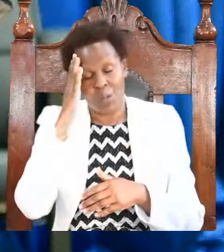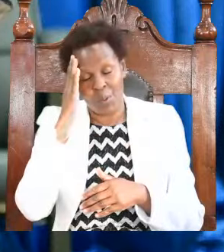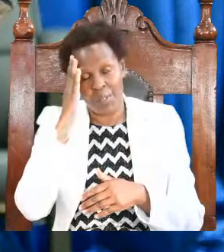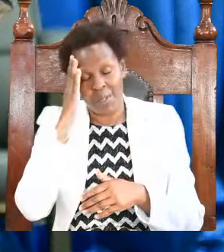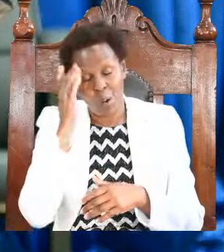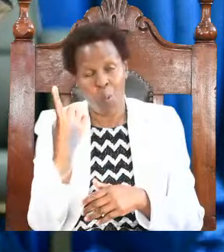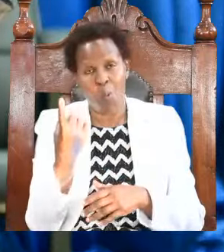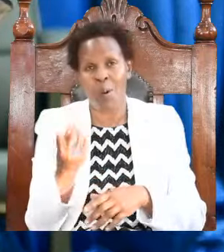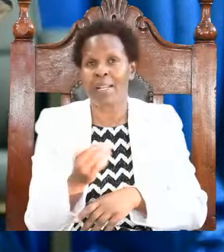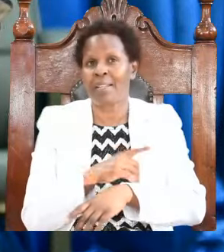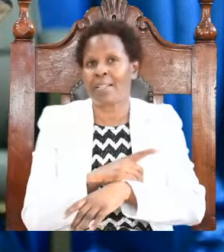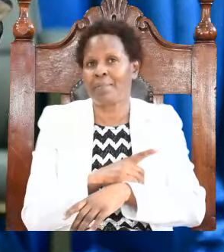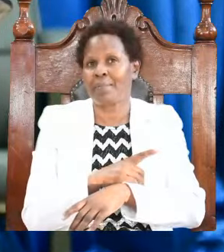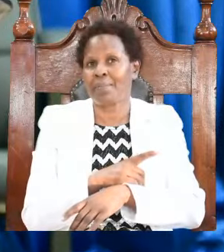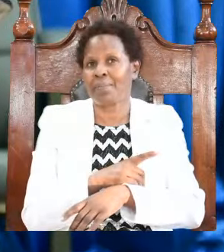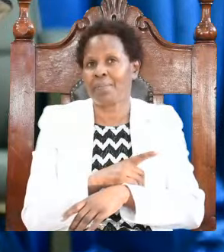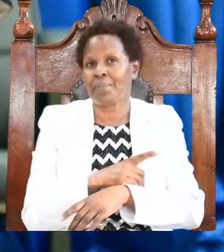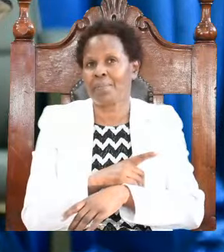day, a certain,